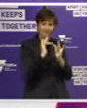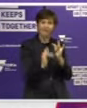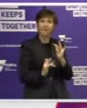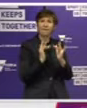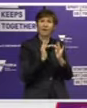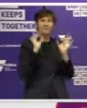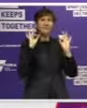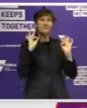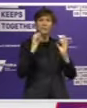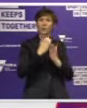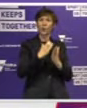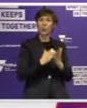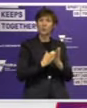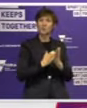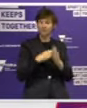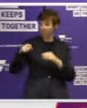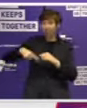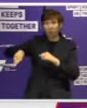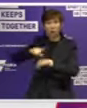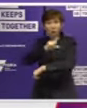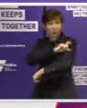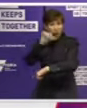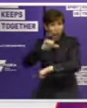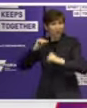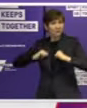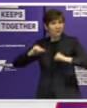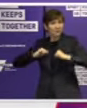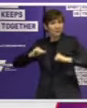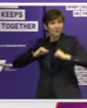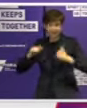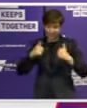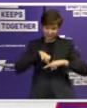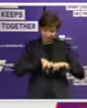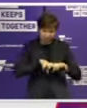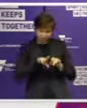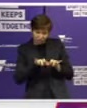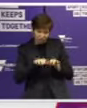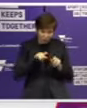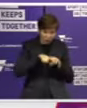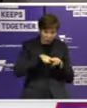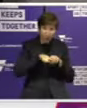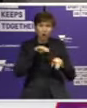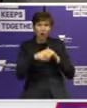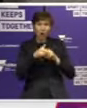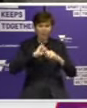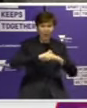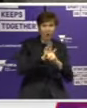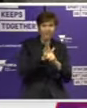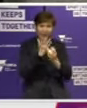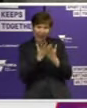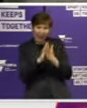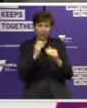course. And even before National Cabinet broke, as I said, just after